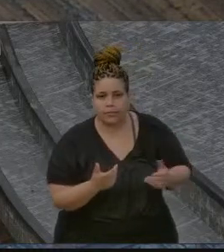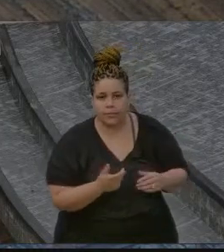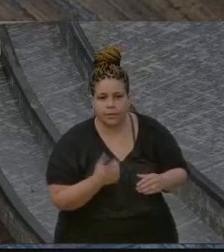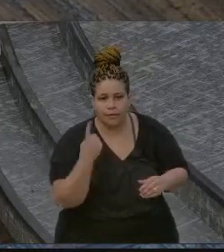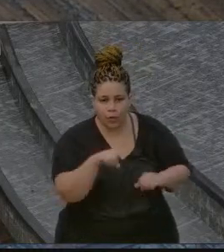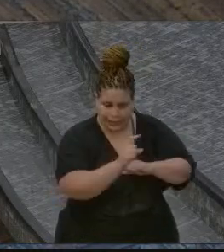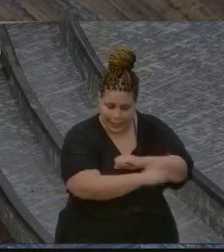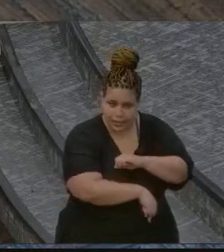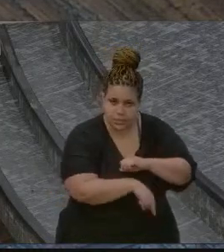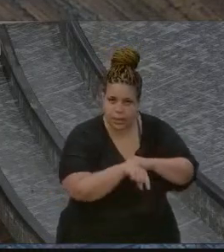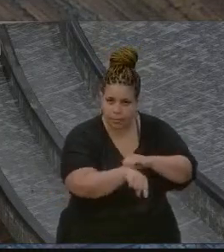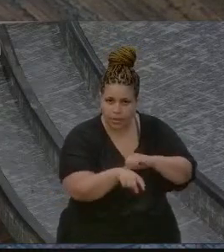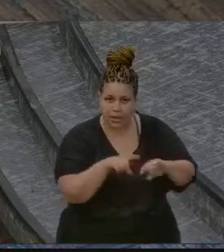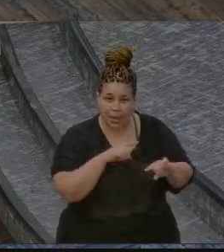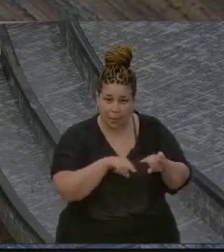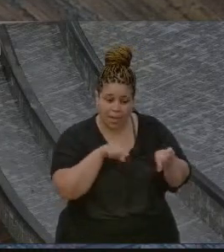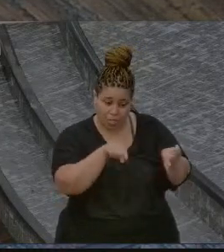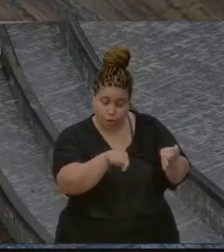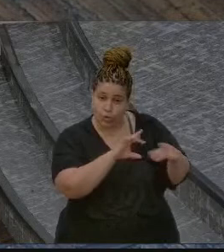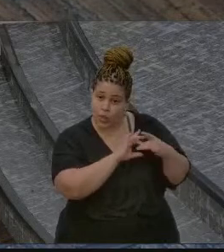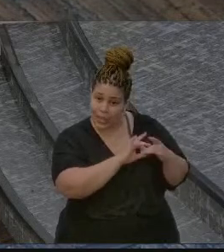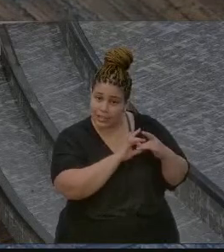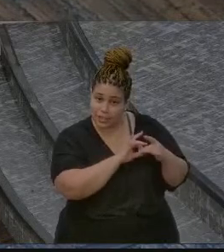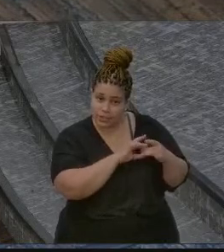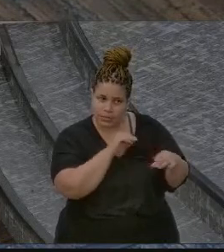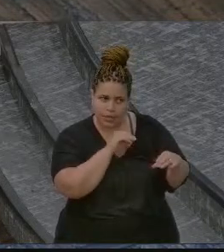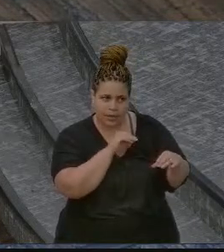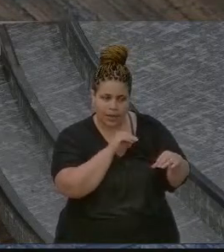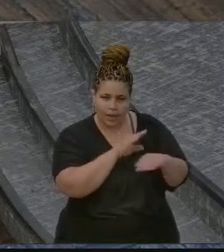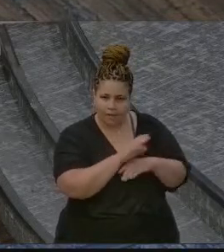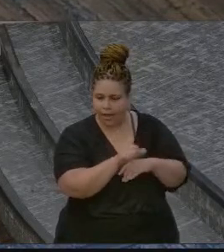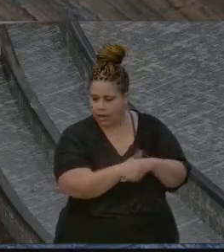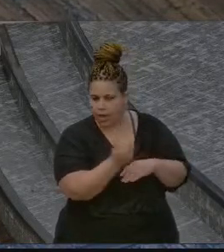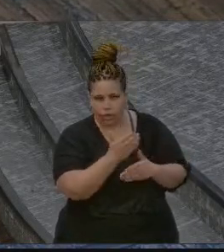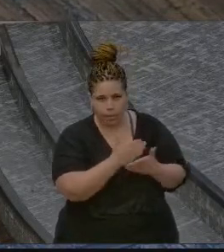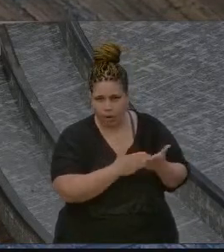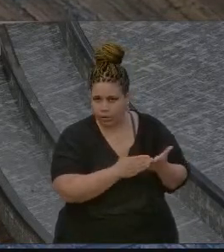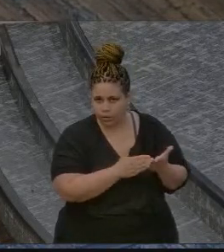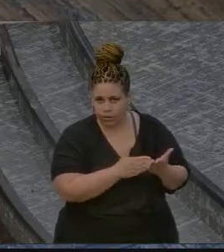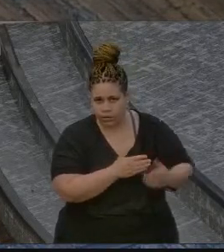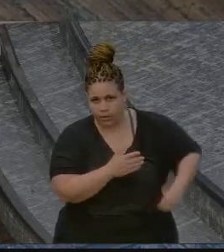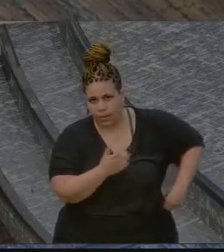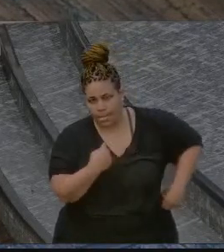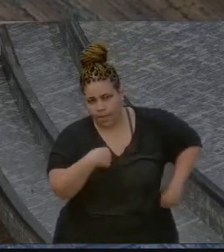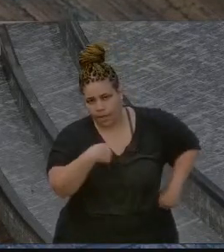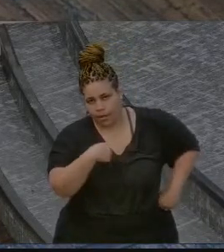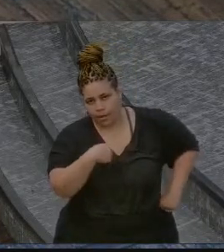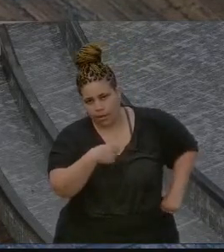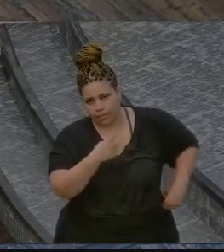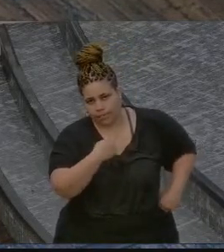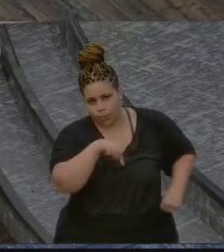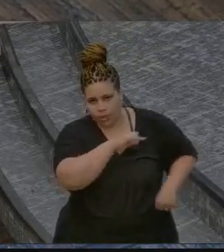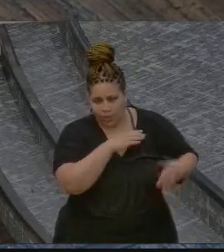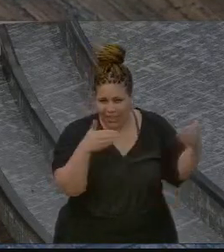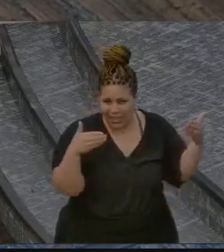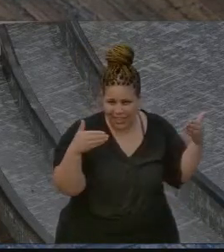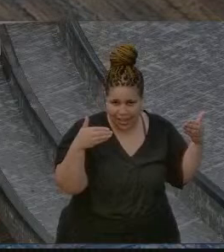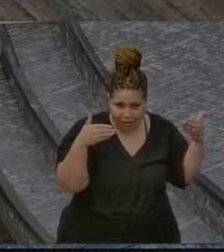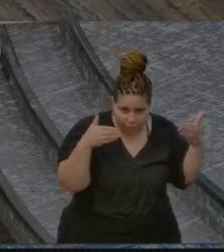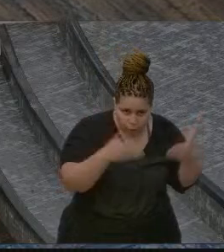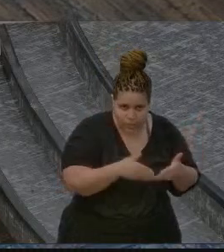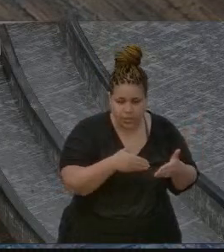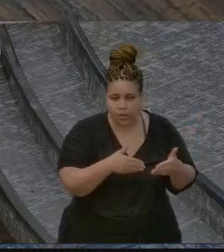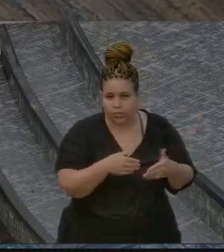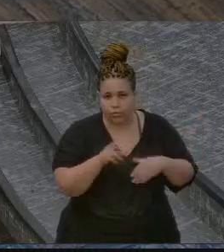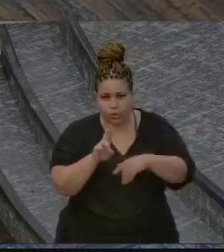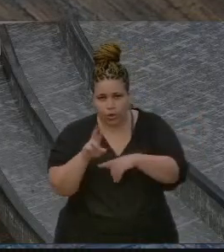teacher-student relationships also affect other parts of learning. When we invest in restorative practices, we're not